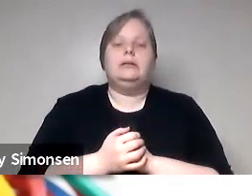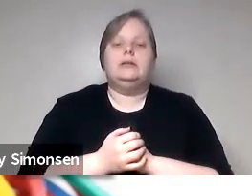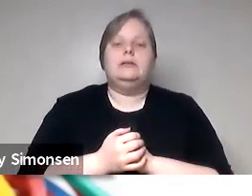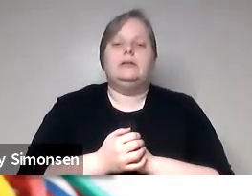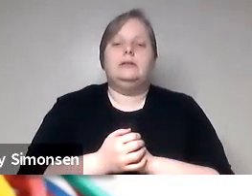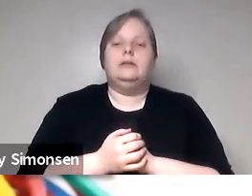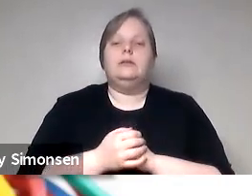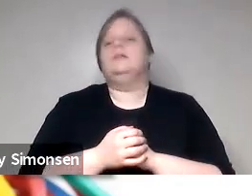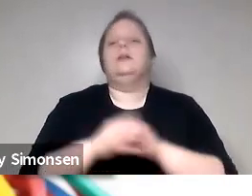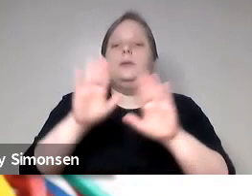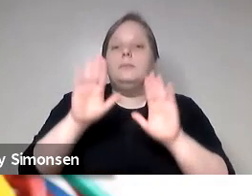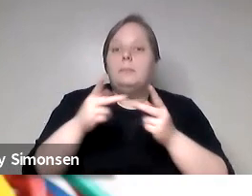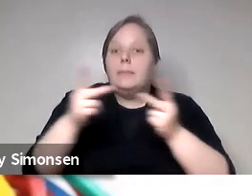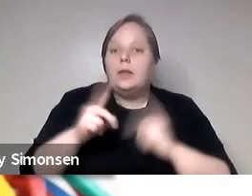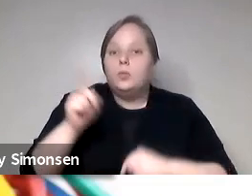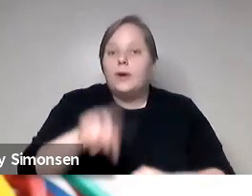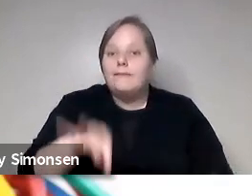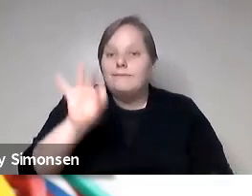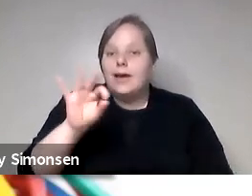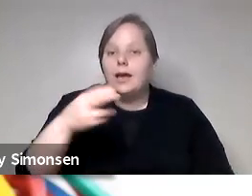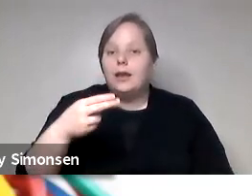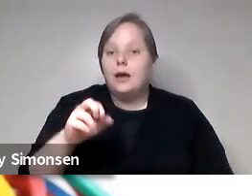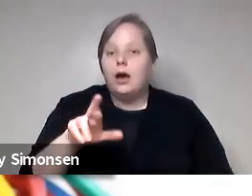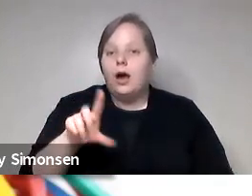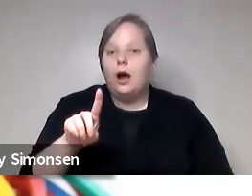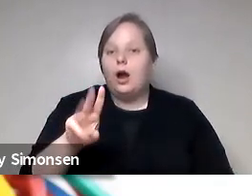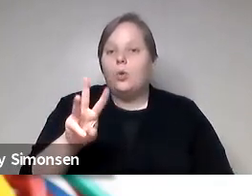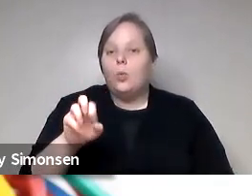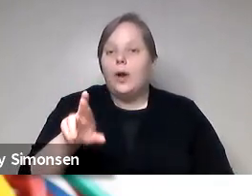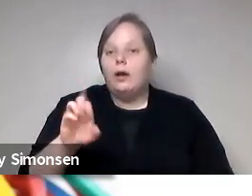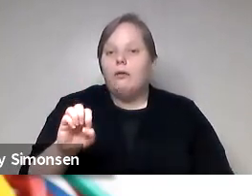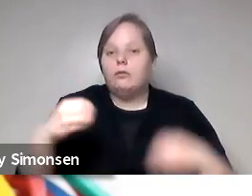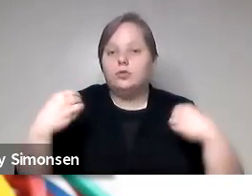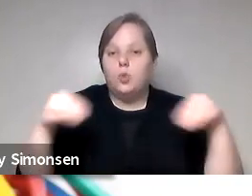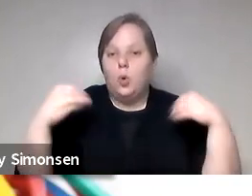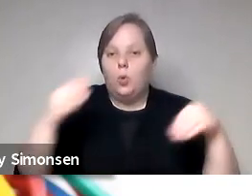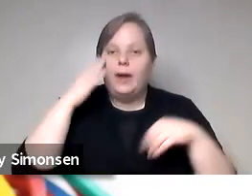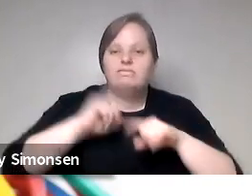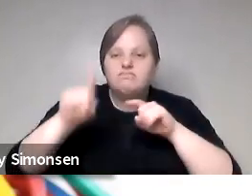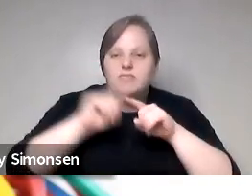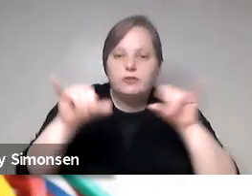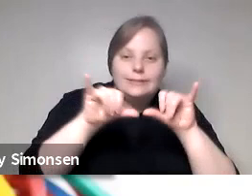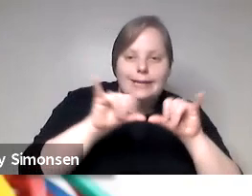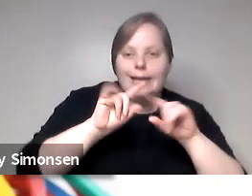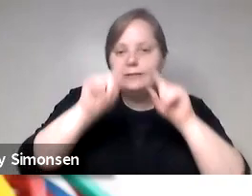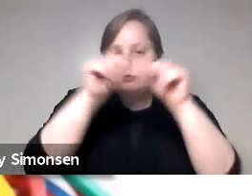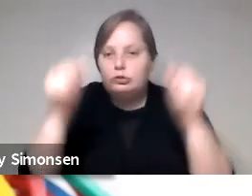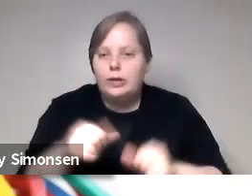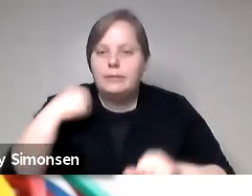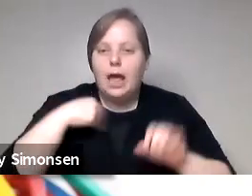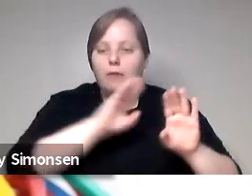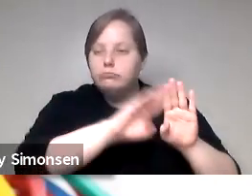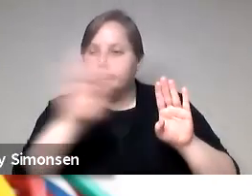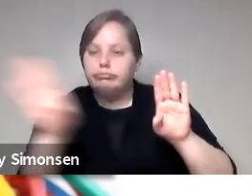to find them is hardware store. They have a variety of different sizes and shapes. Bump dots can